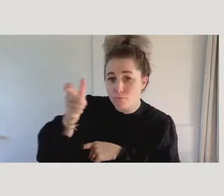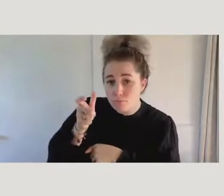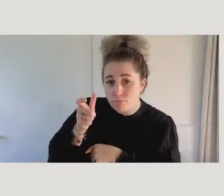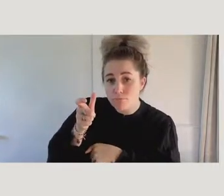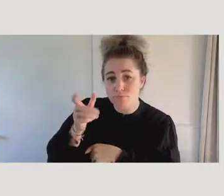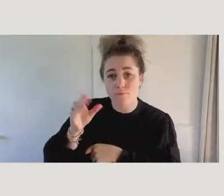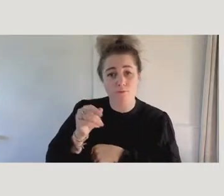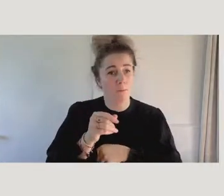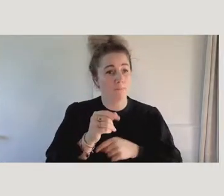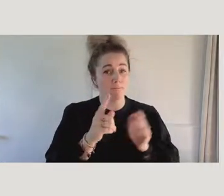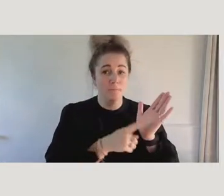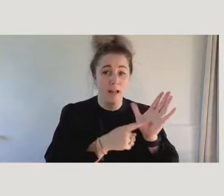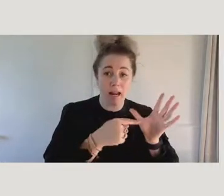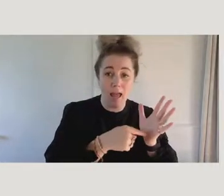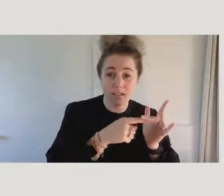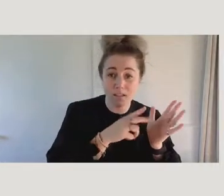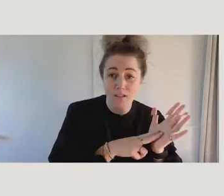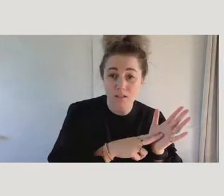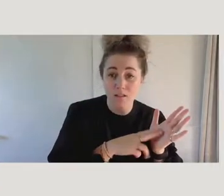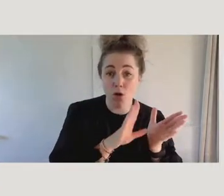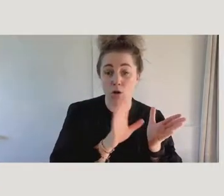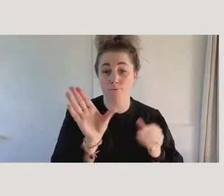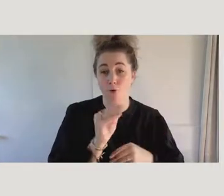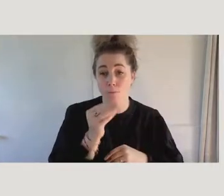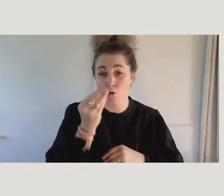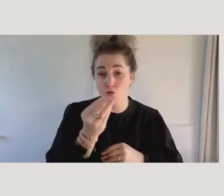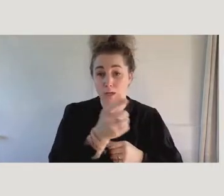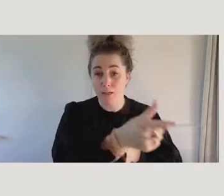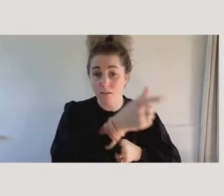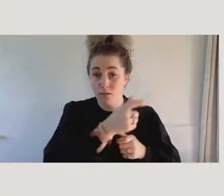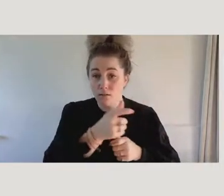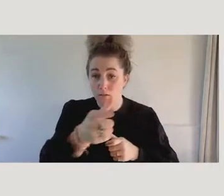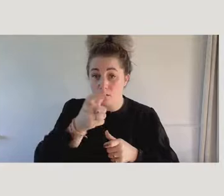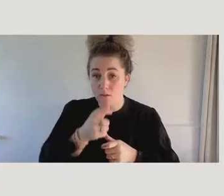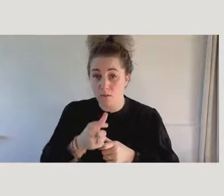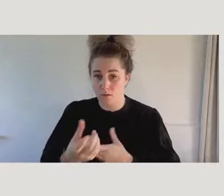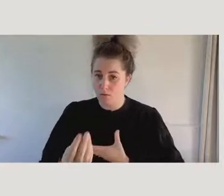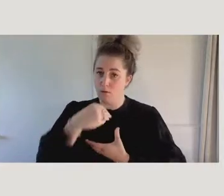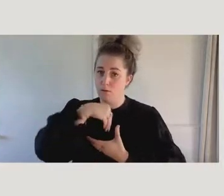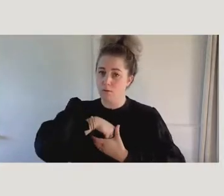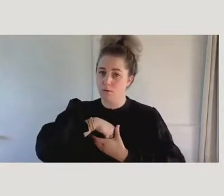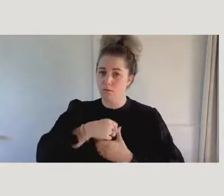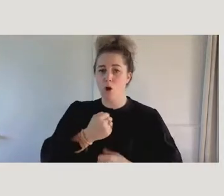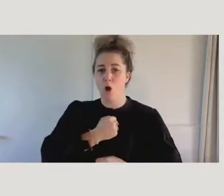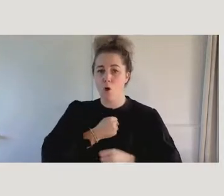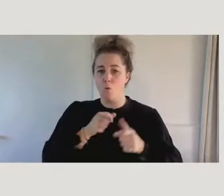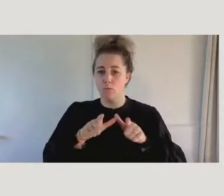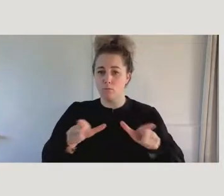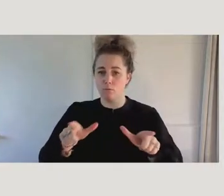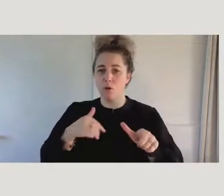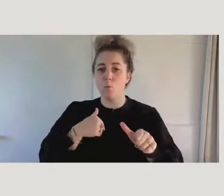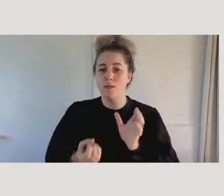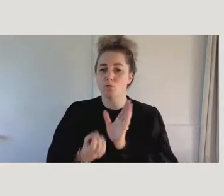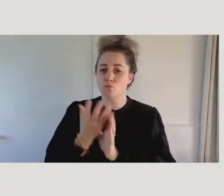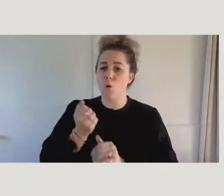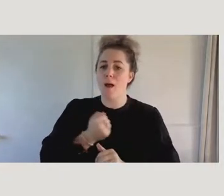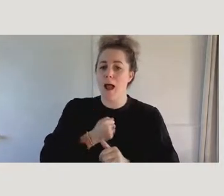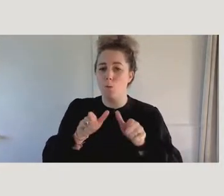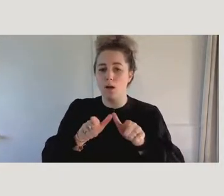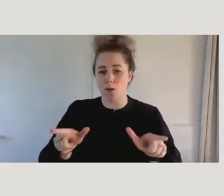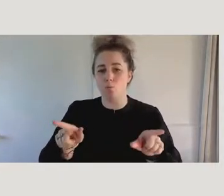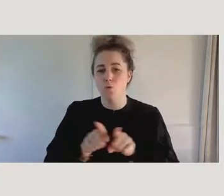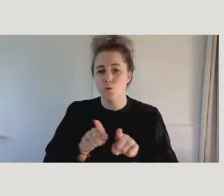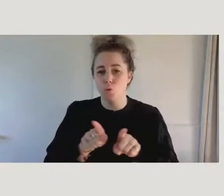Latin from Greek and call it their own we need to actually grow our language